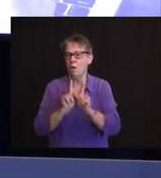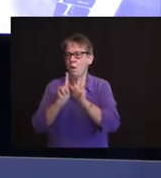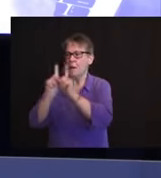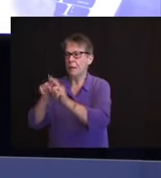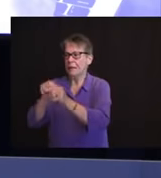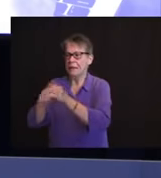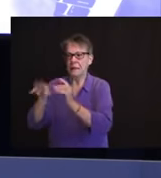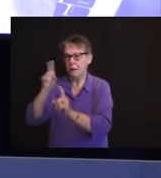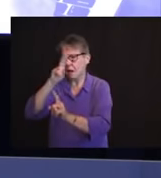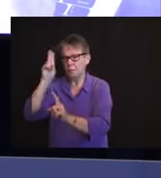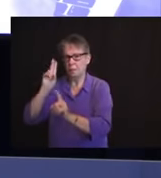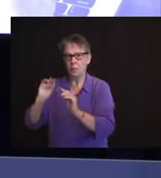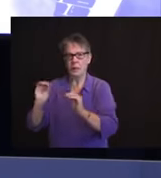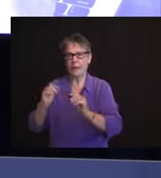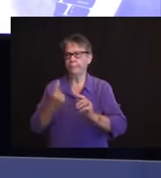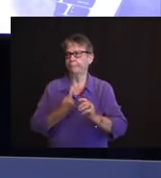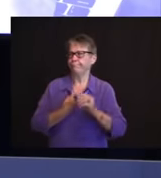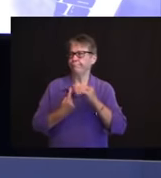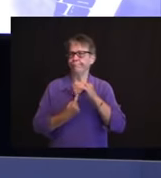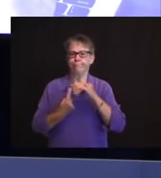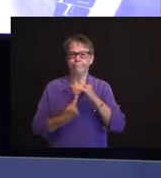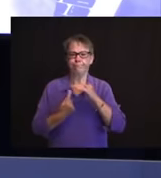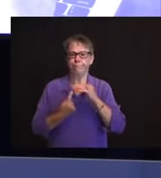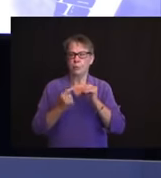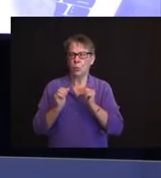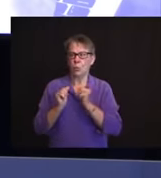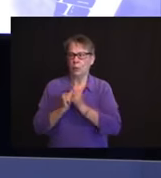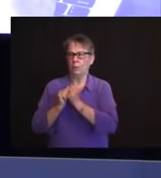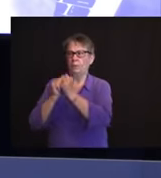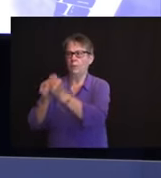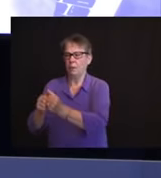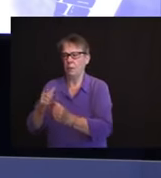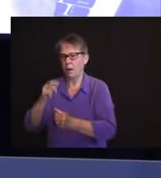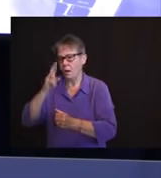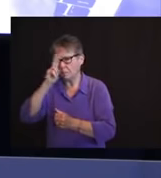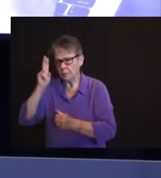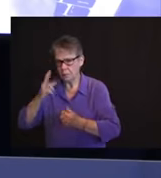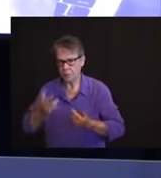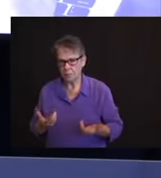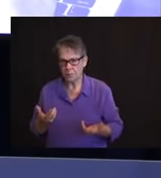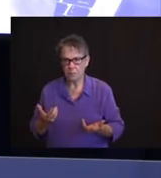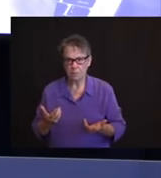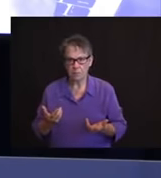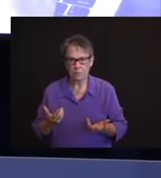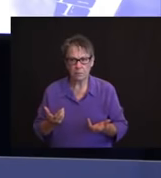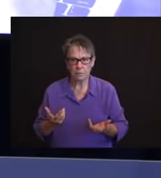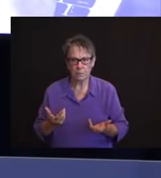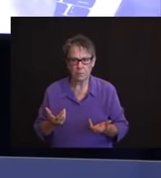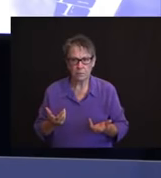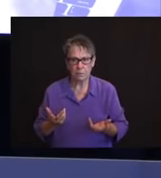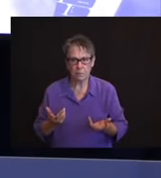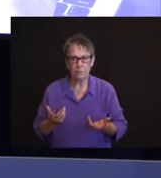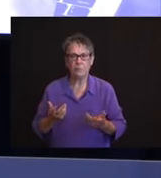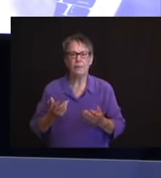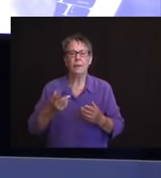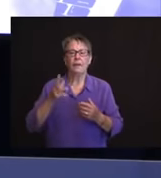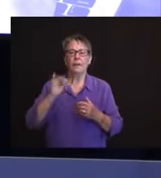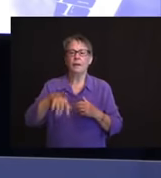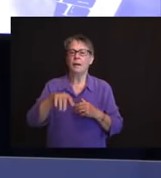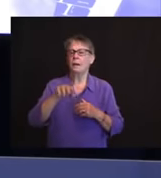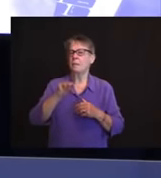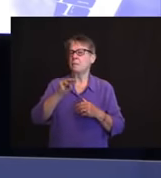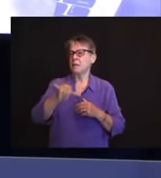In May was the highest number of monthly deaths that we've seen in a while. So we're looking